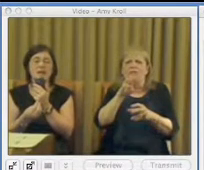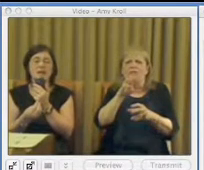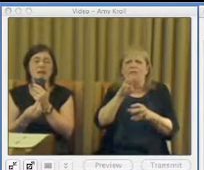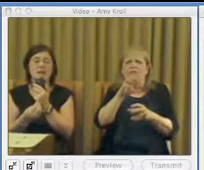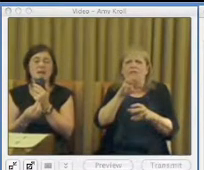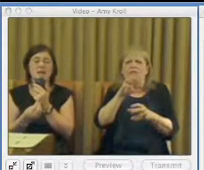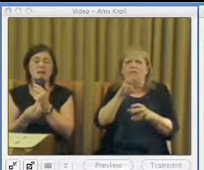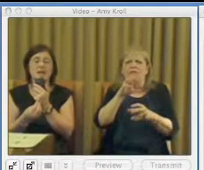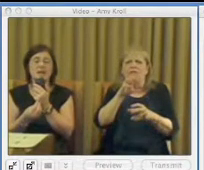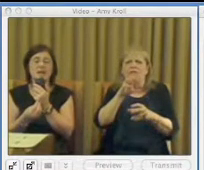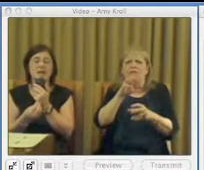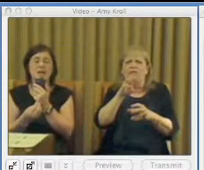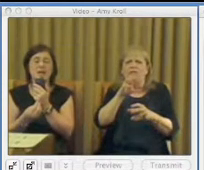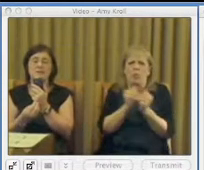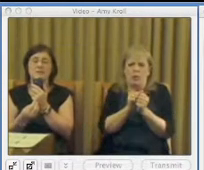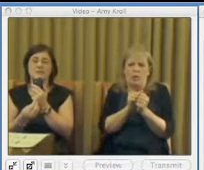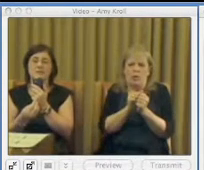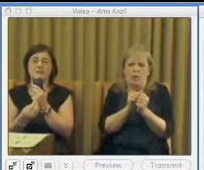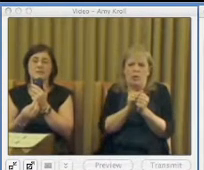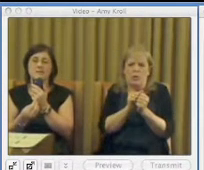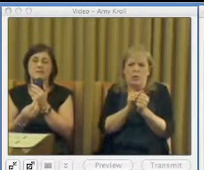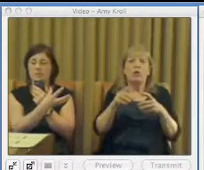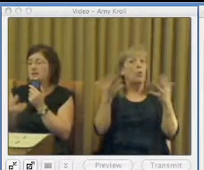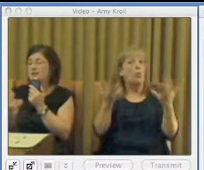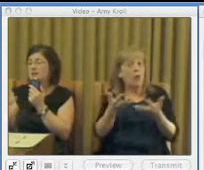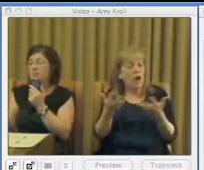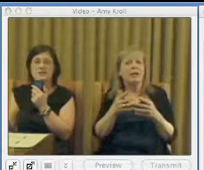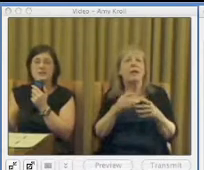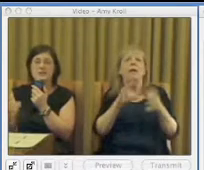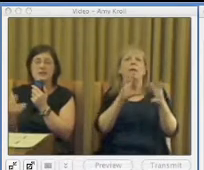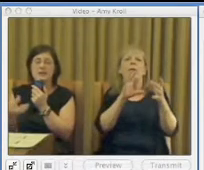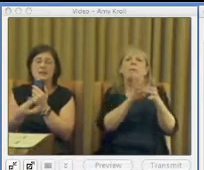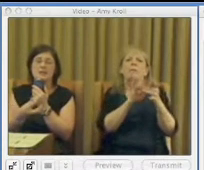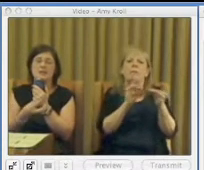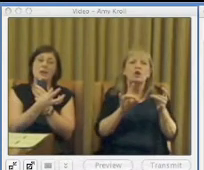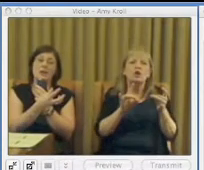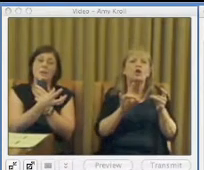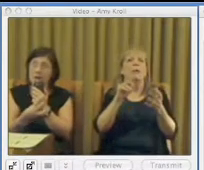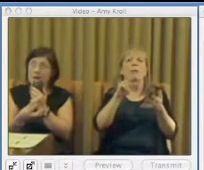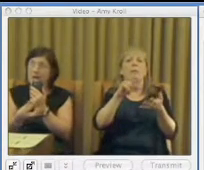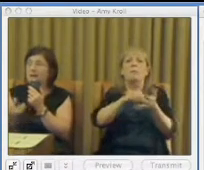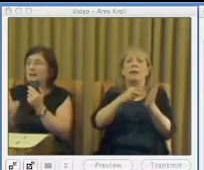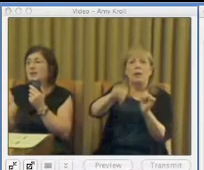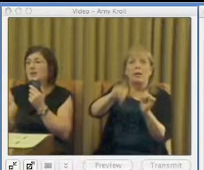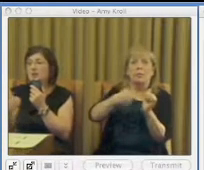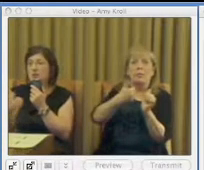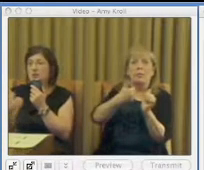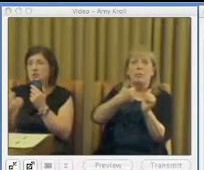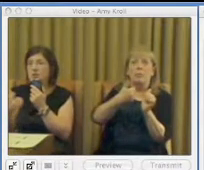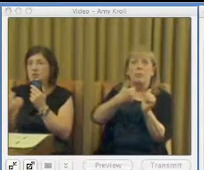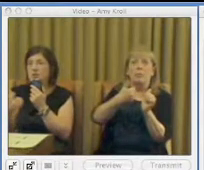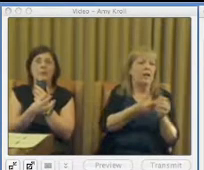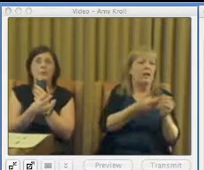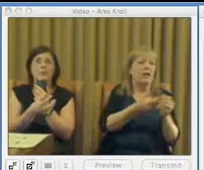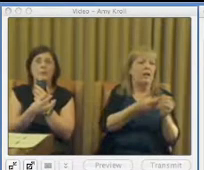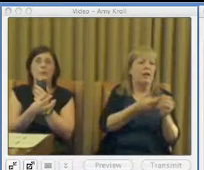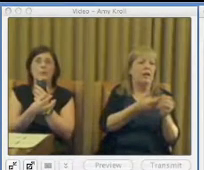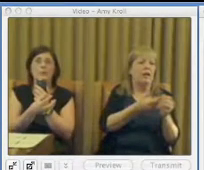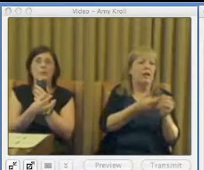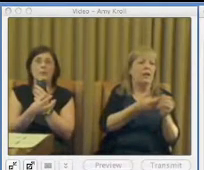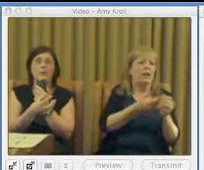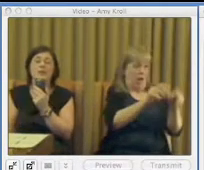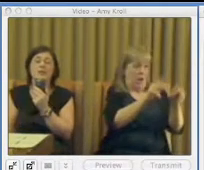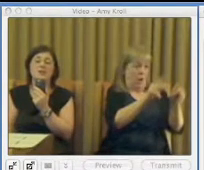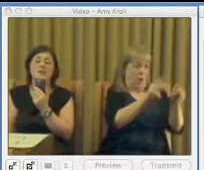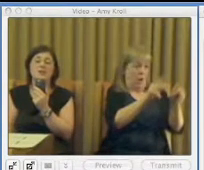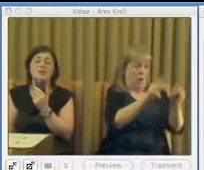to transmit a message, the meaning from person A to person B. So we're working between two